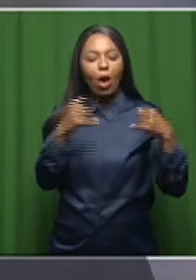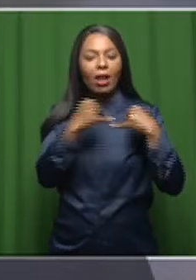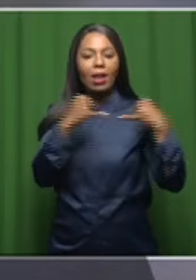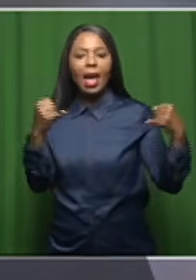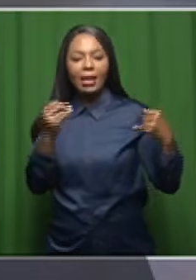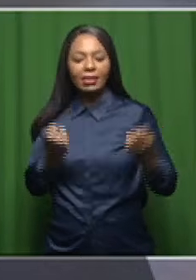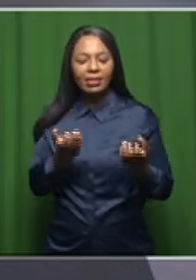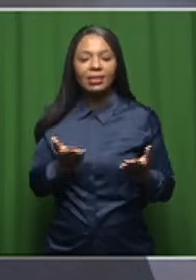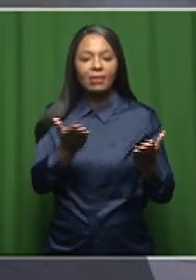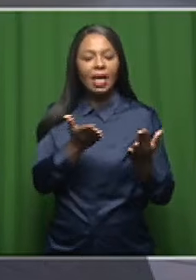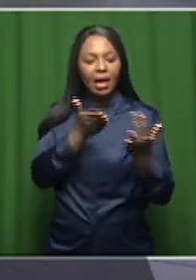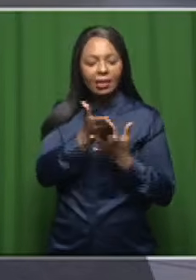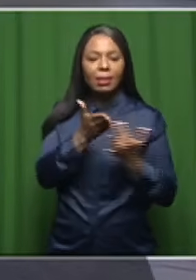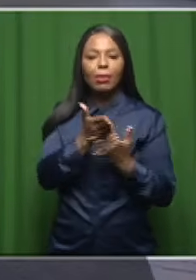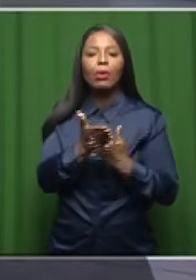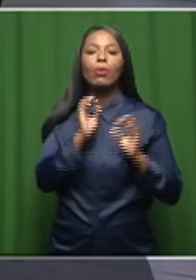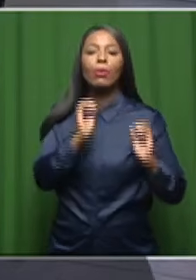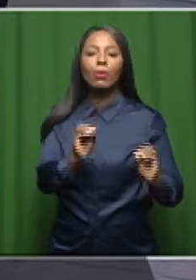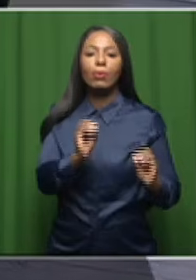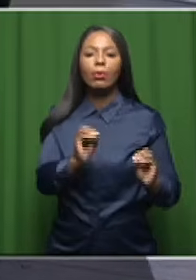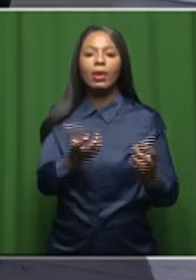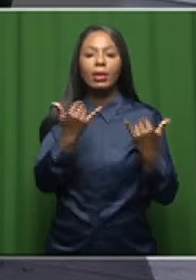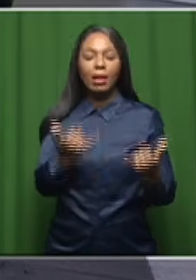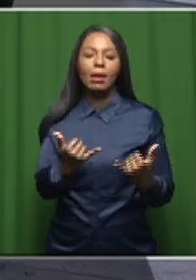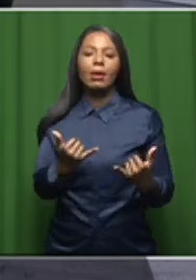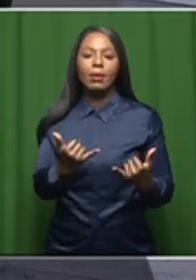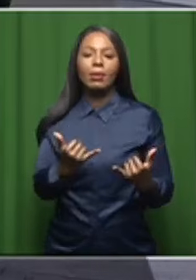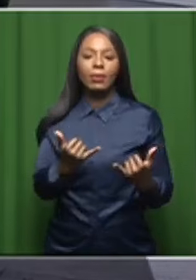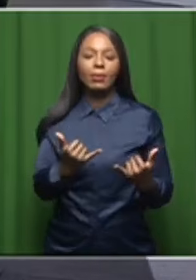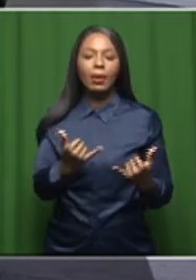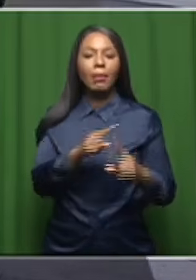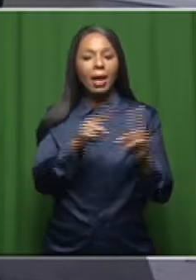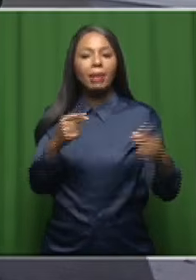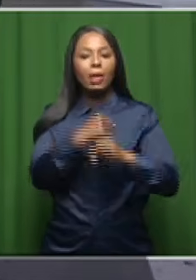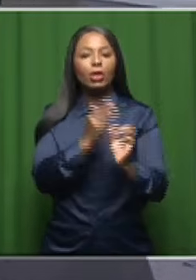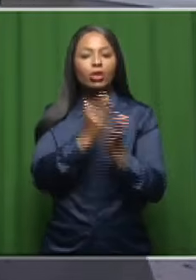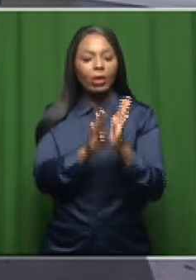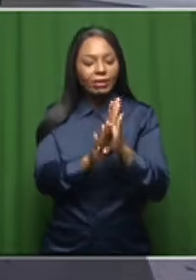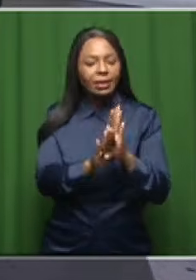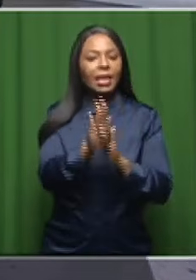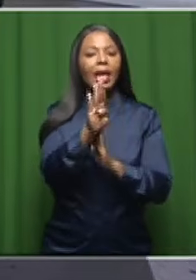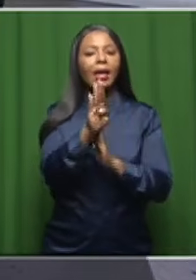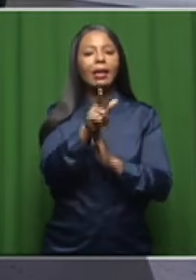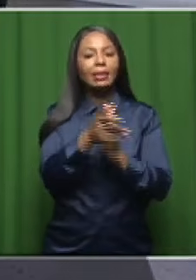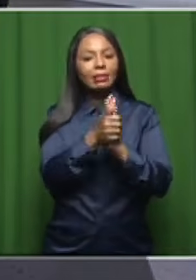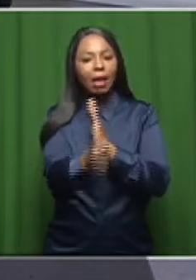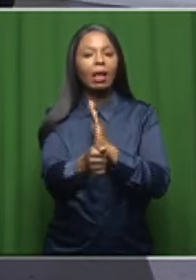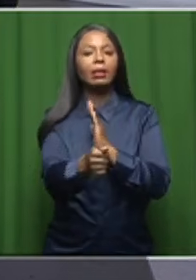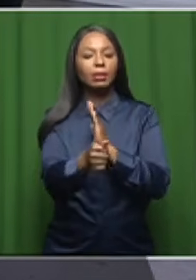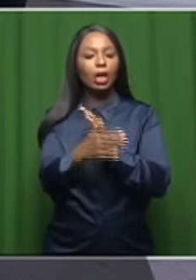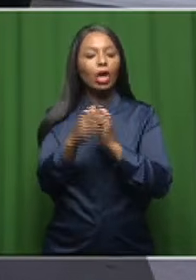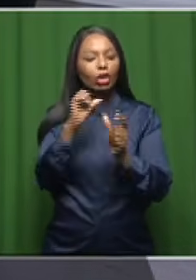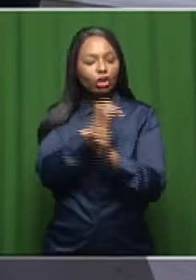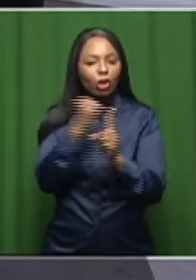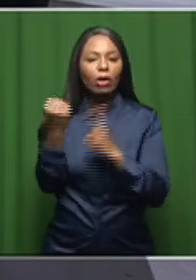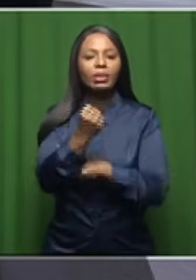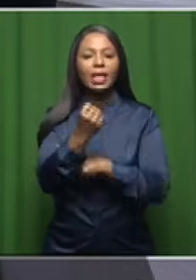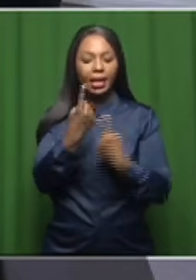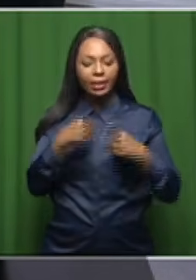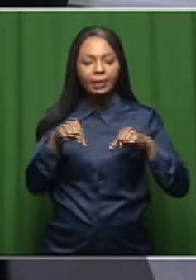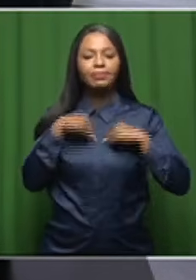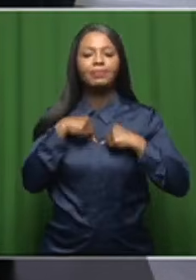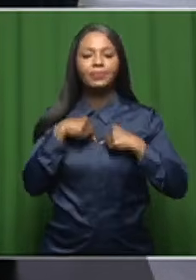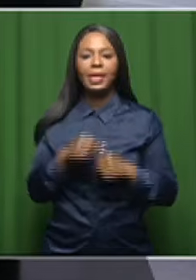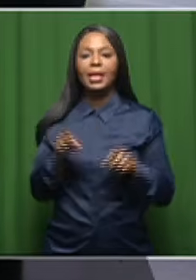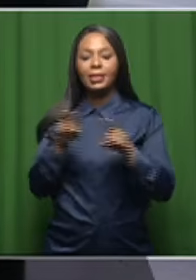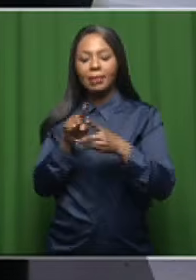them. But we've got to also make sure that we basically upskill our society. And then I think obviously the third issue is